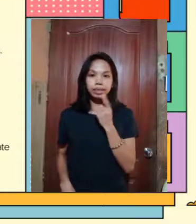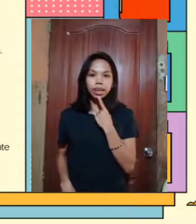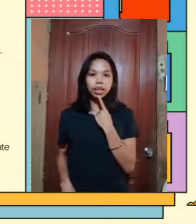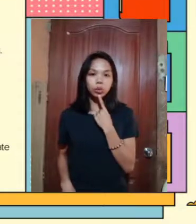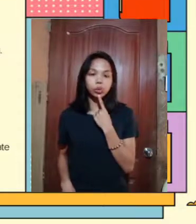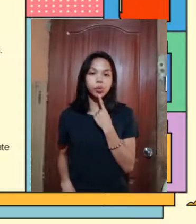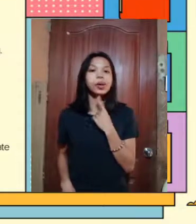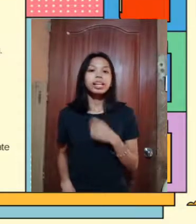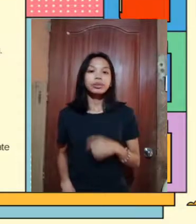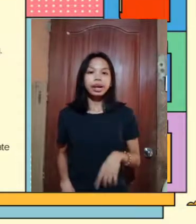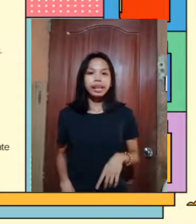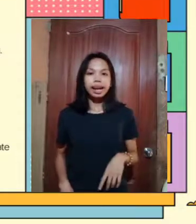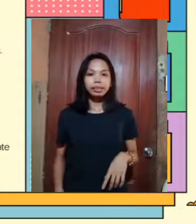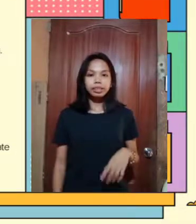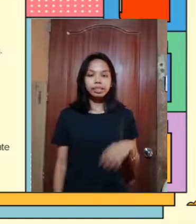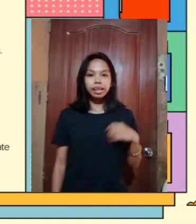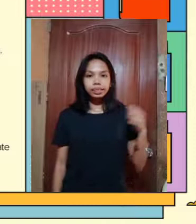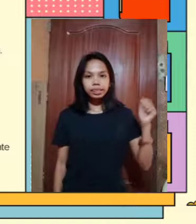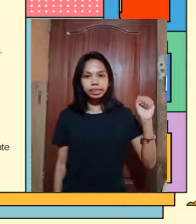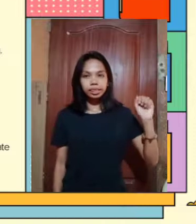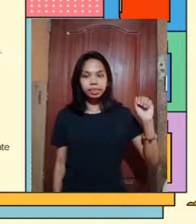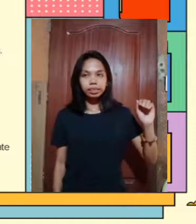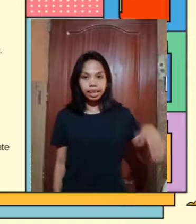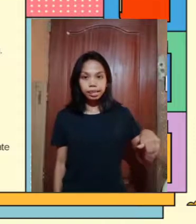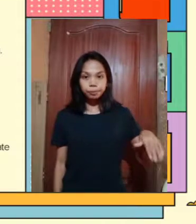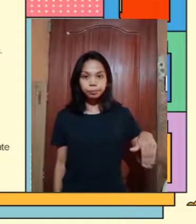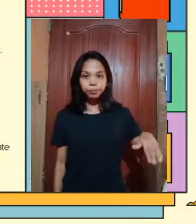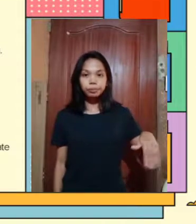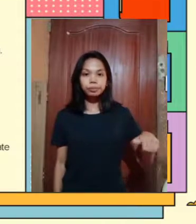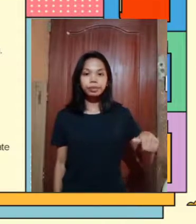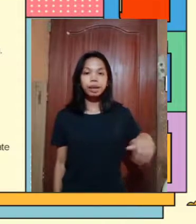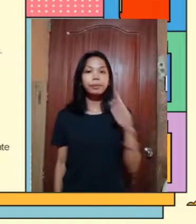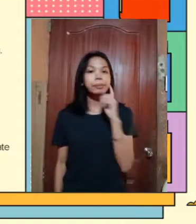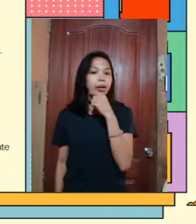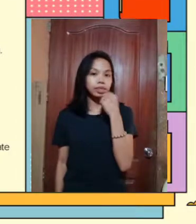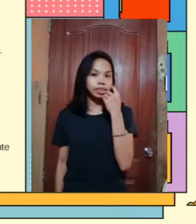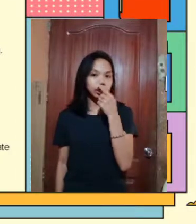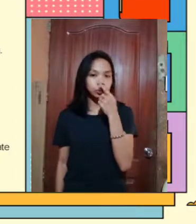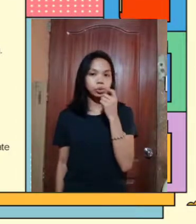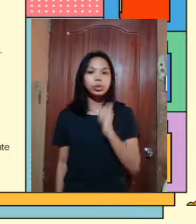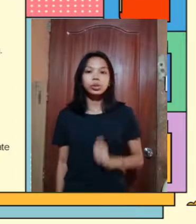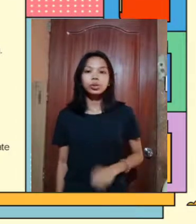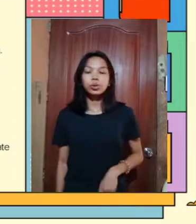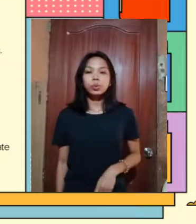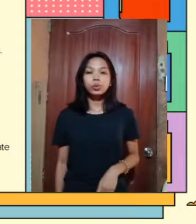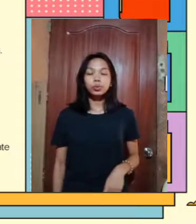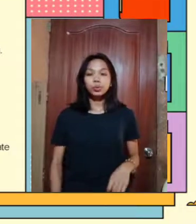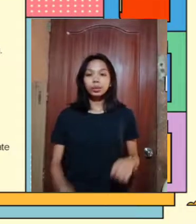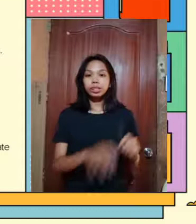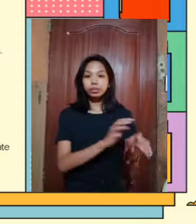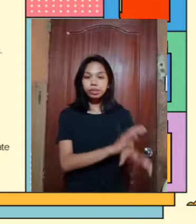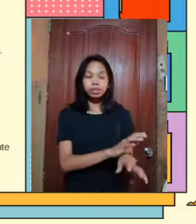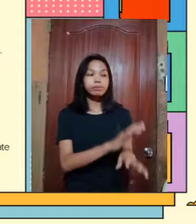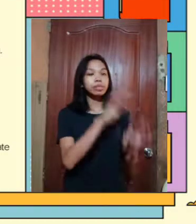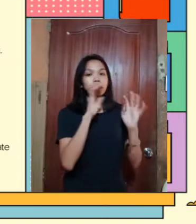see my tongue also. When I sign the late, my mouth is closed. So